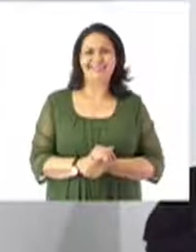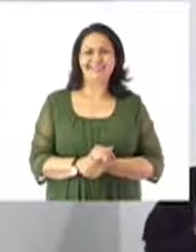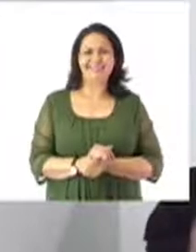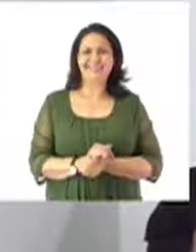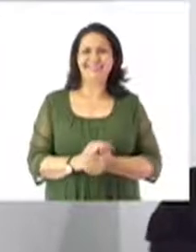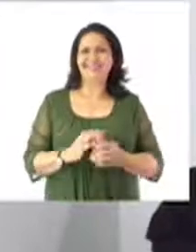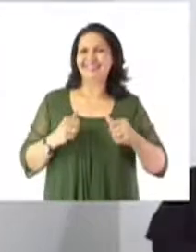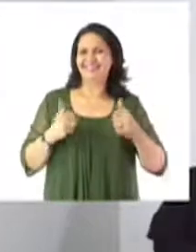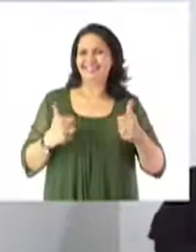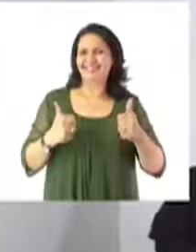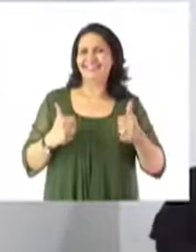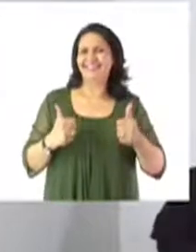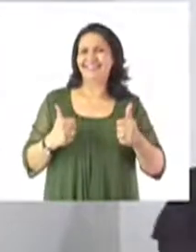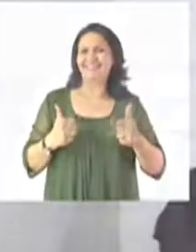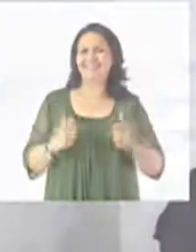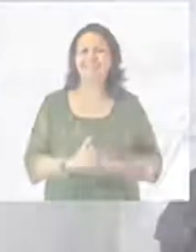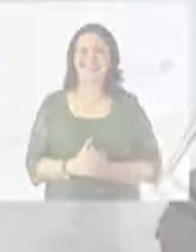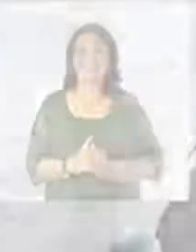Yes, well done.